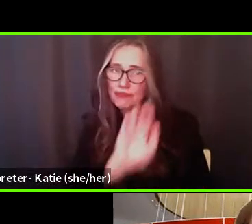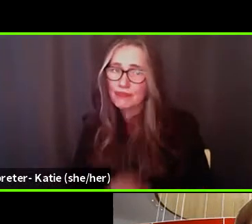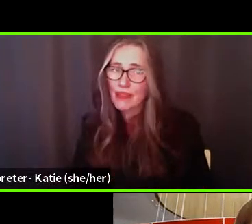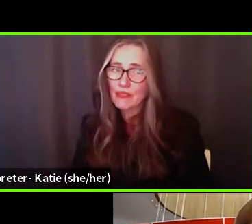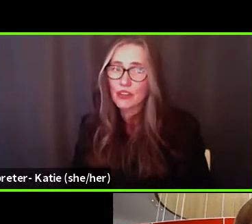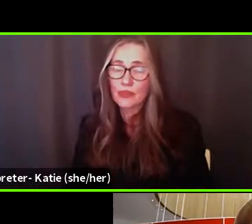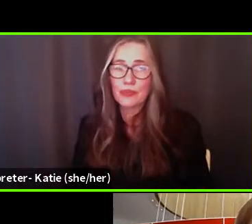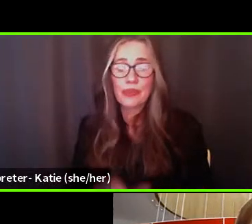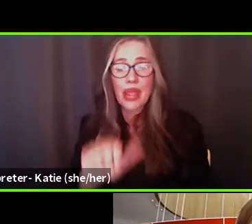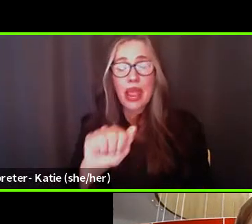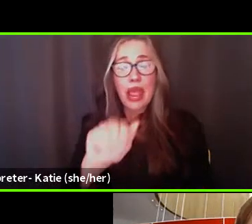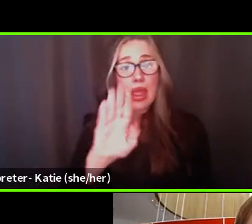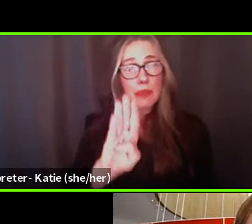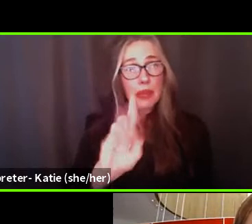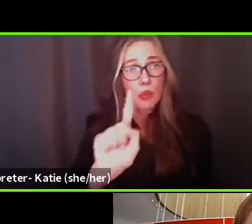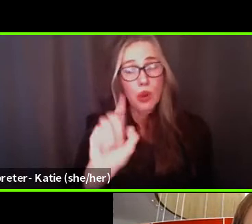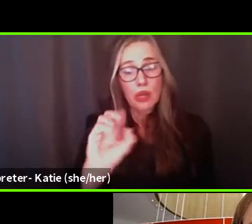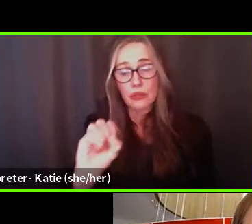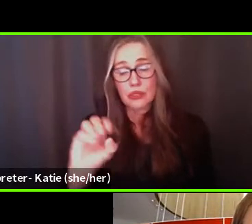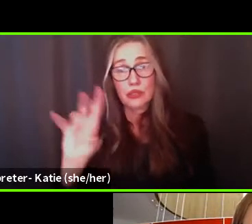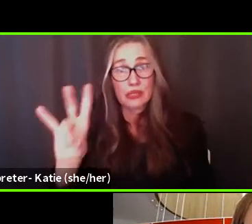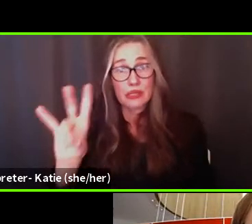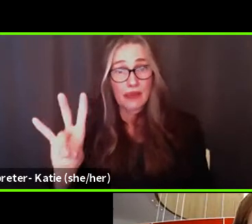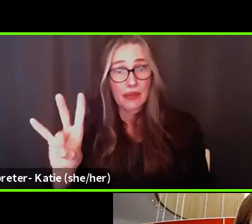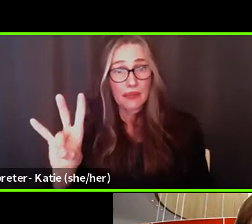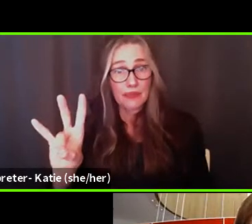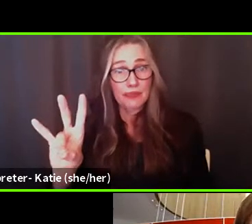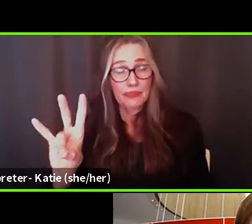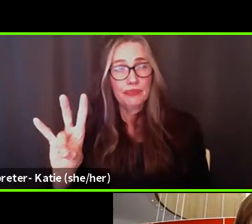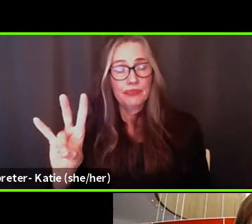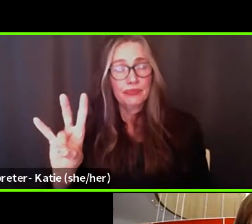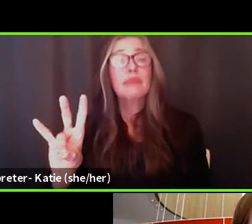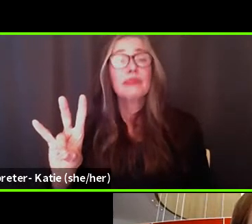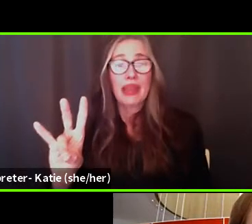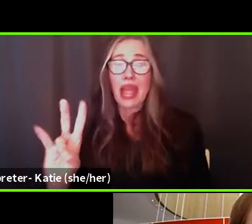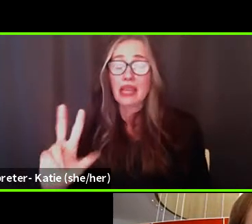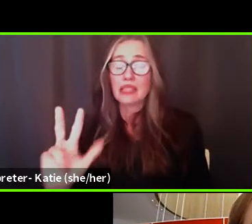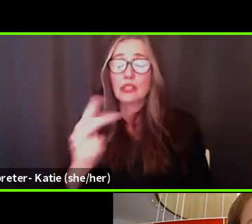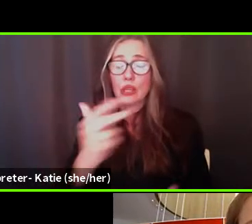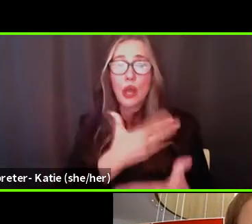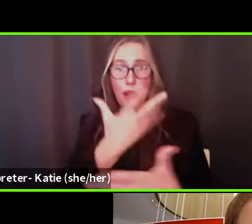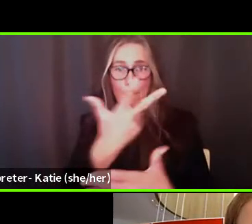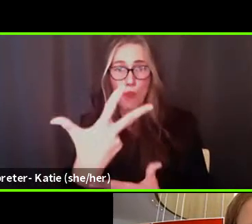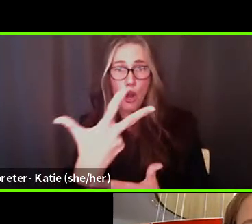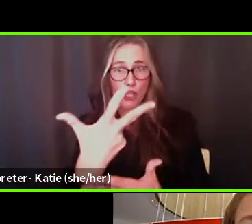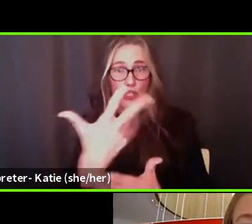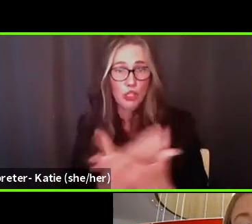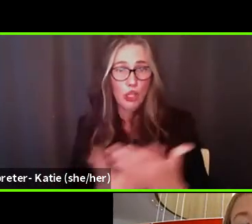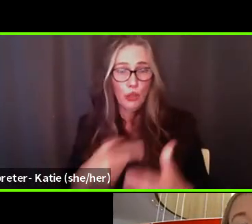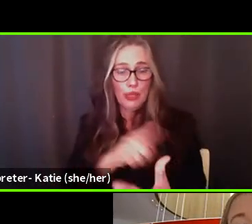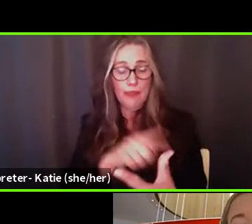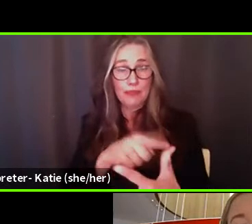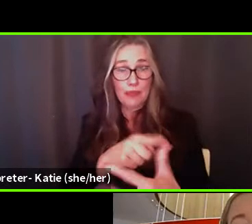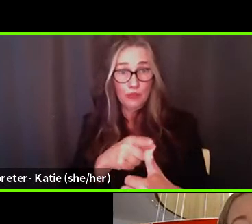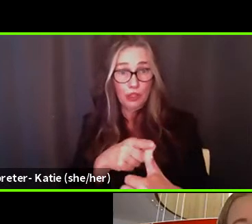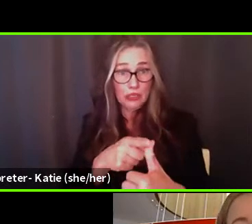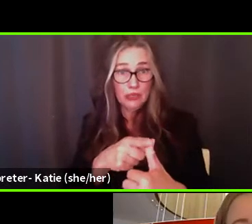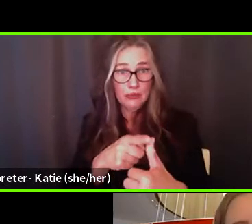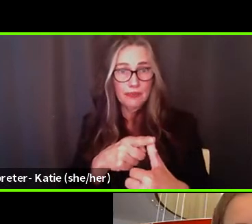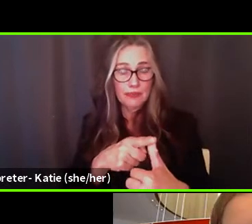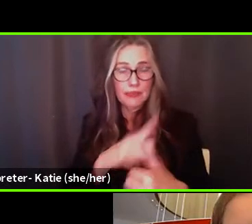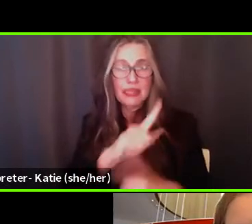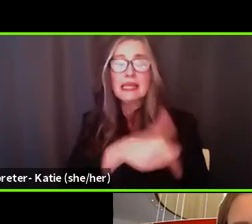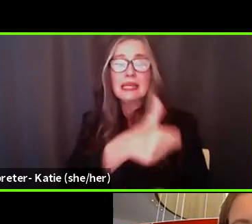ab1007 has three main components first of course it would create a